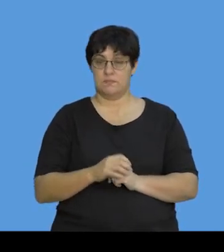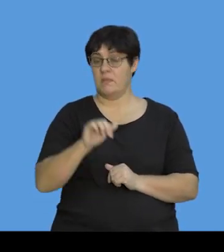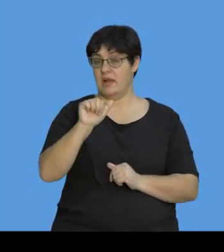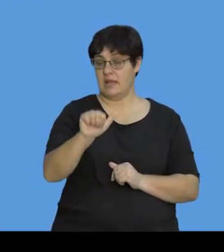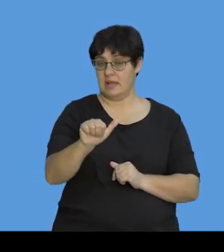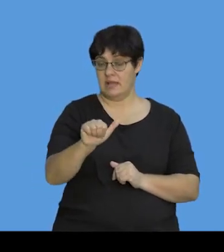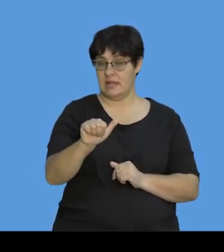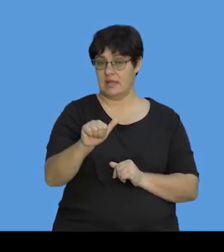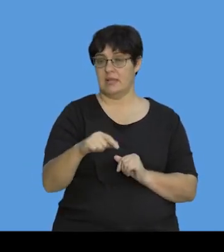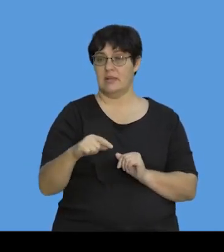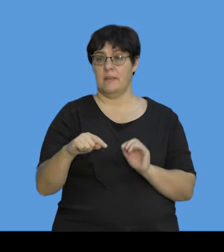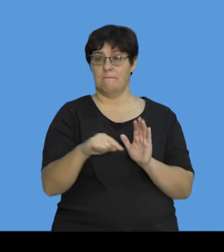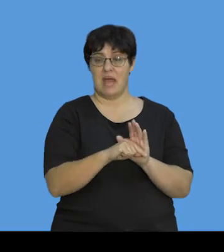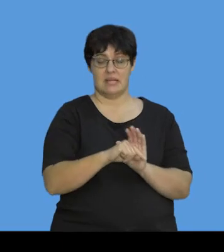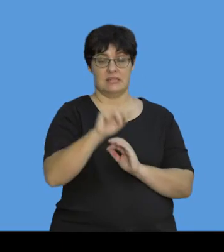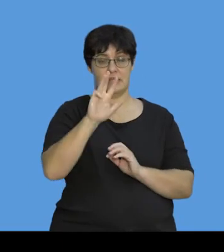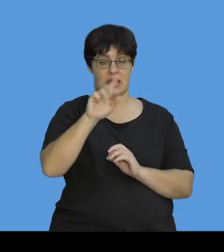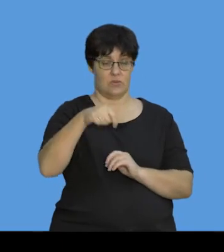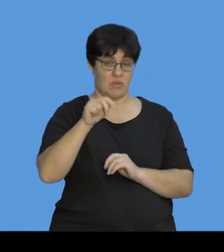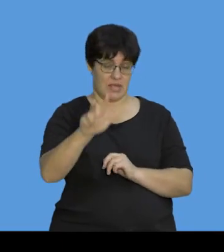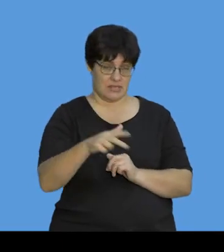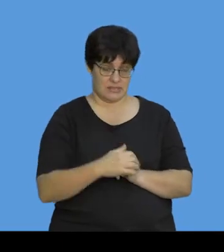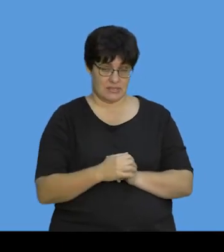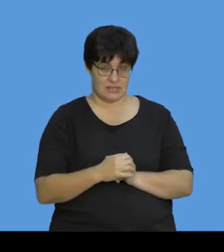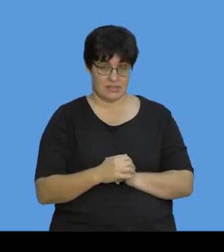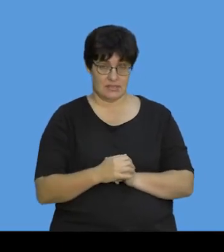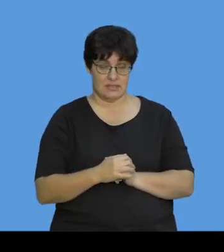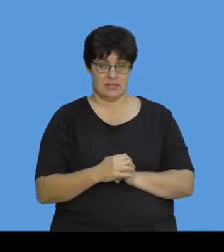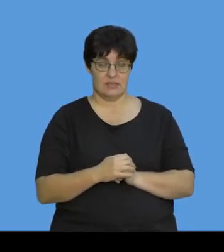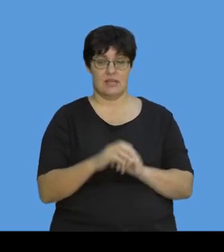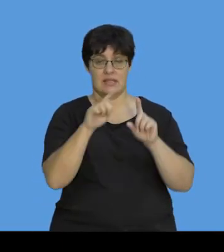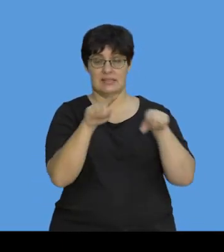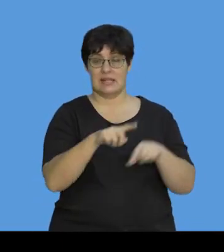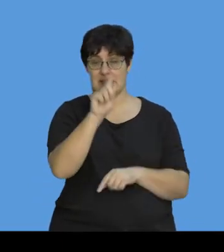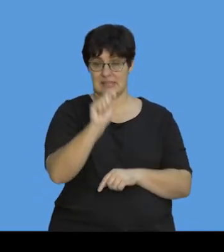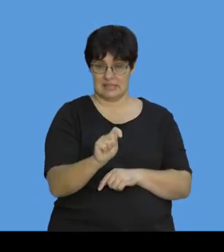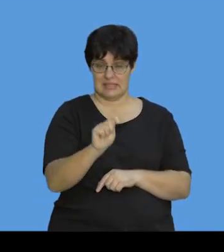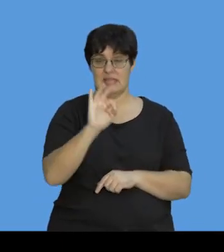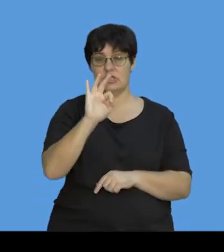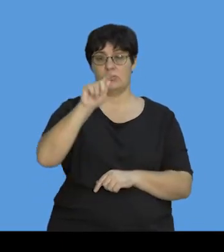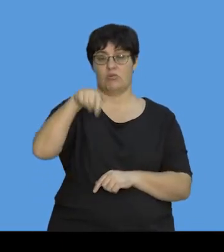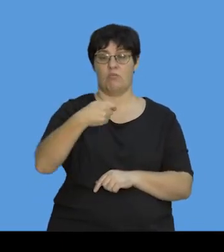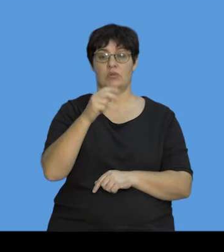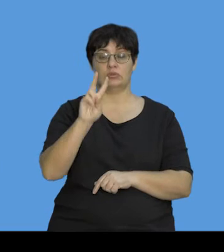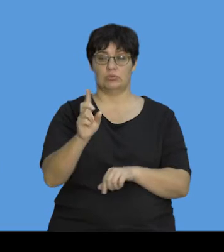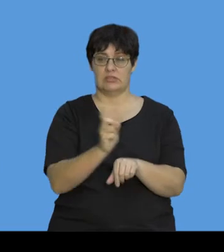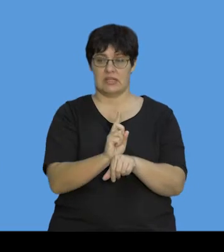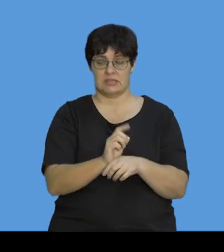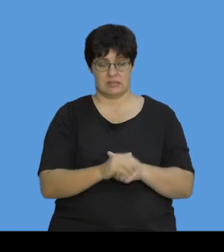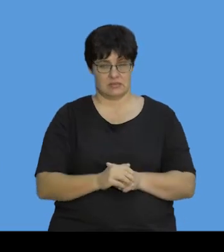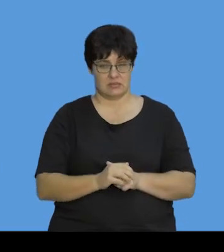A is minus 9,8, and delta T is 3,2